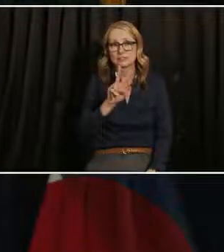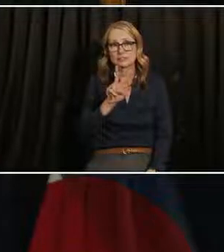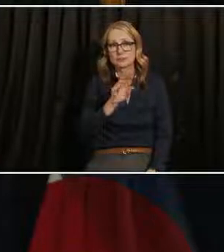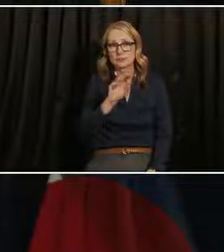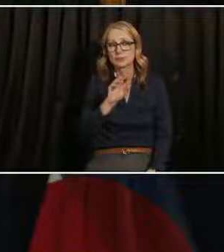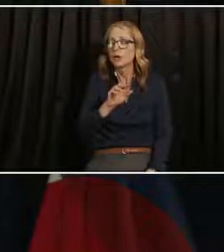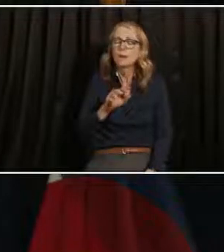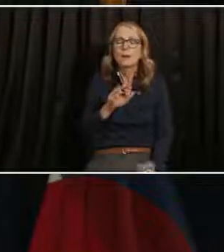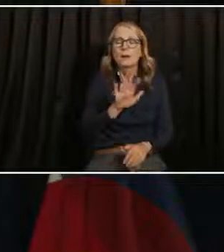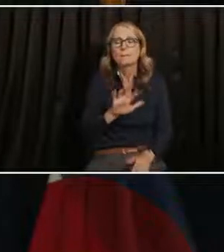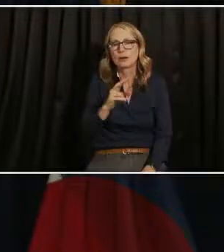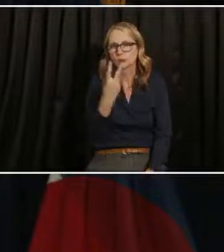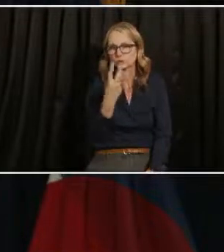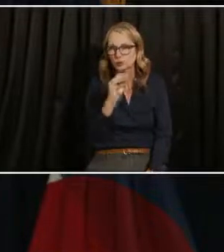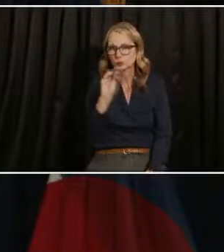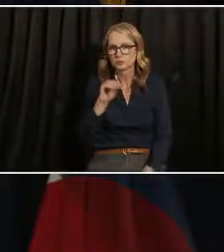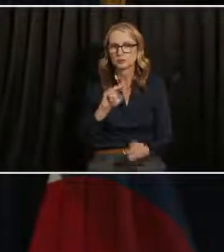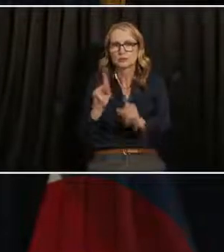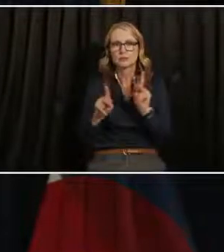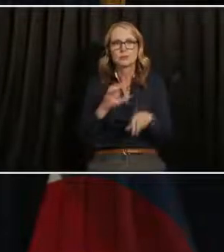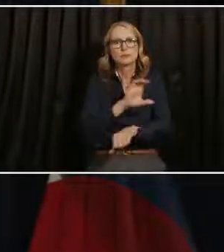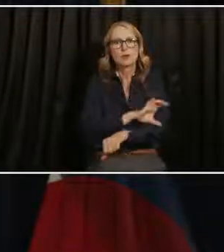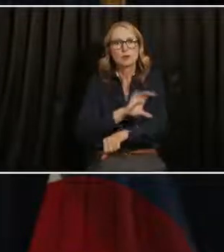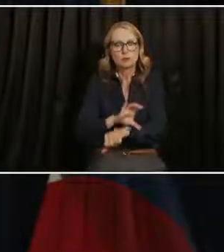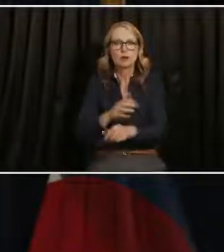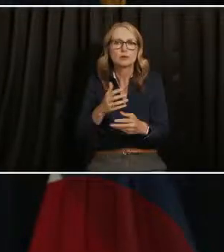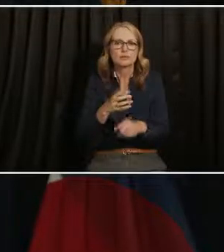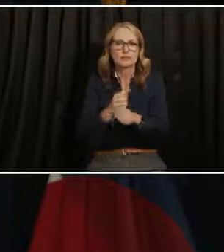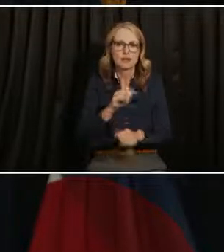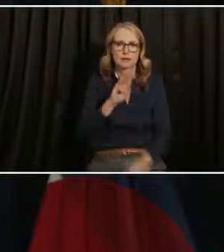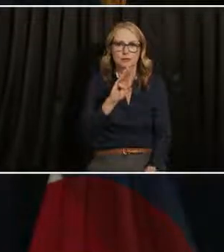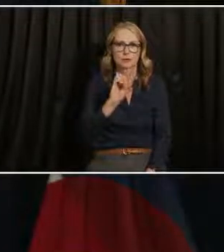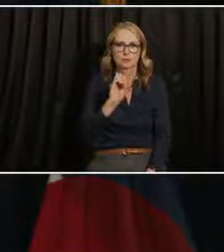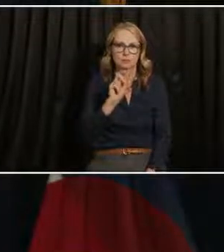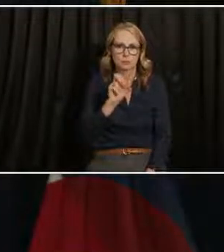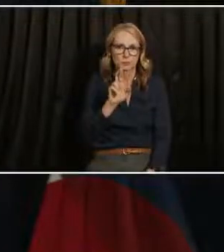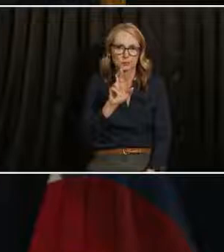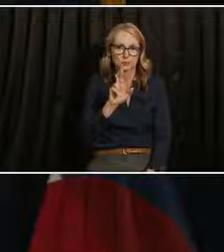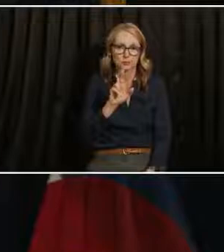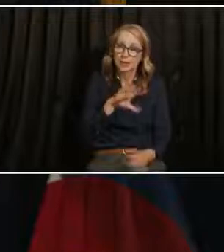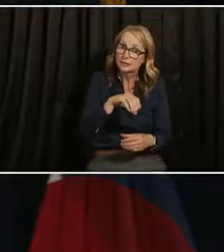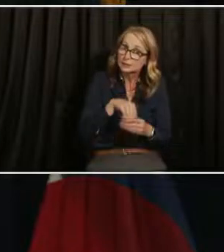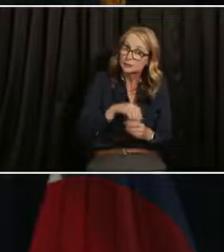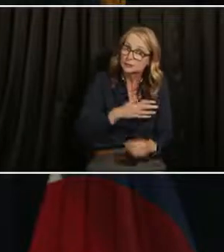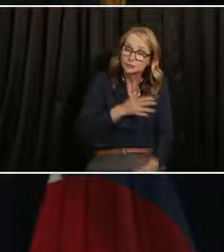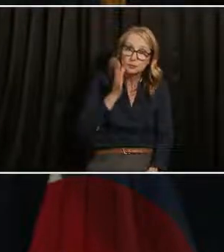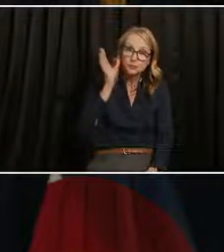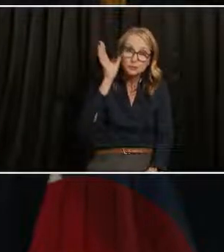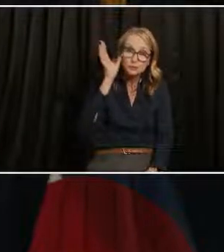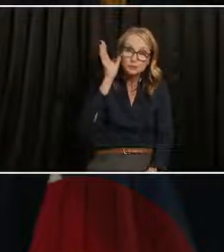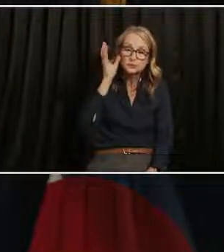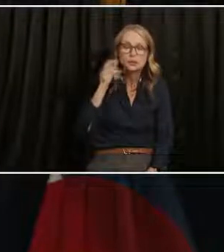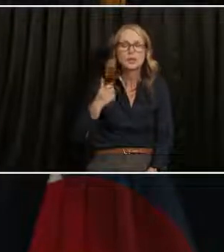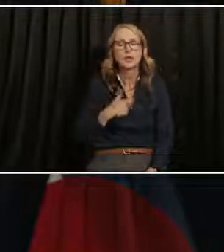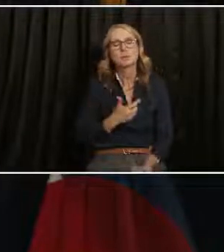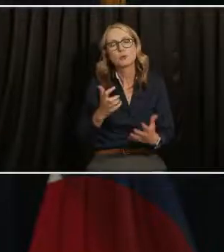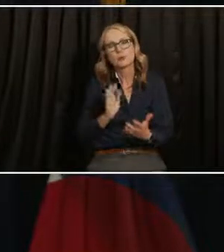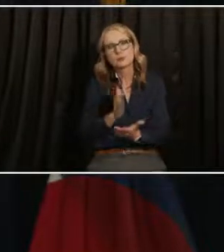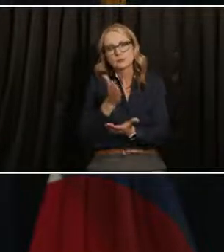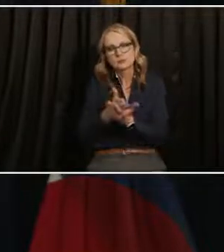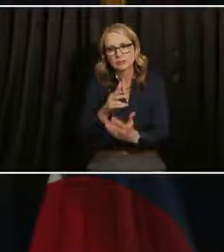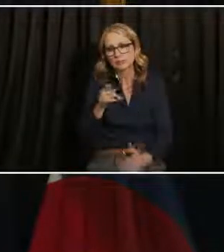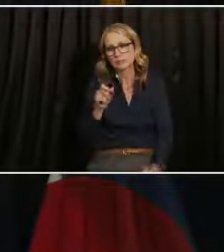including my 70-year-old parents. We want to end this pandemic as soon as possible. That means ensuring that more and more people are